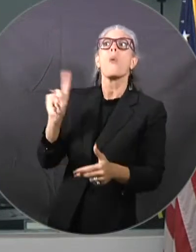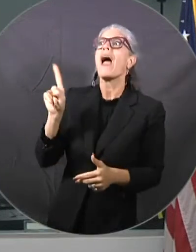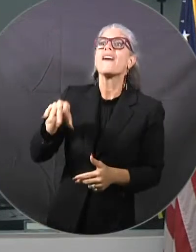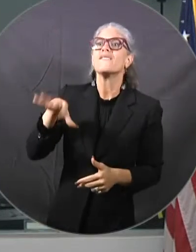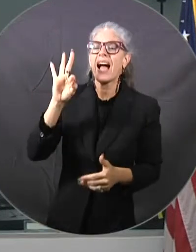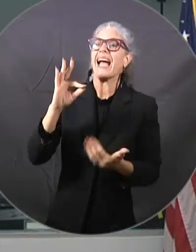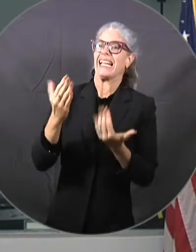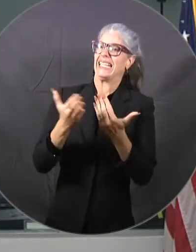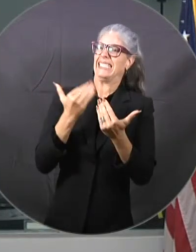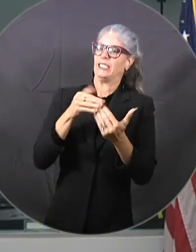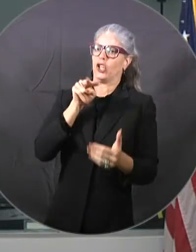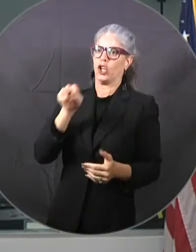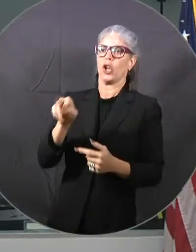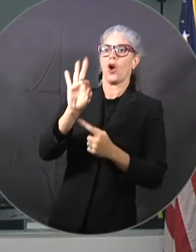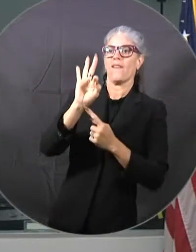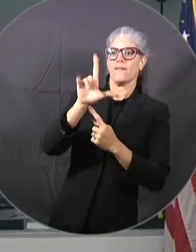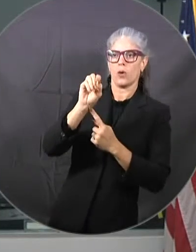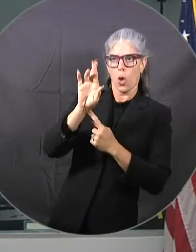floridadisaster.org/guide. Again, that's